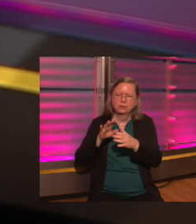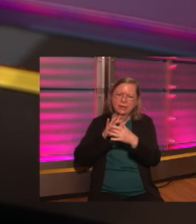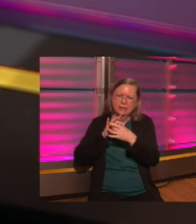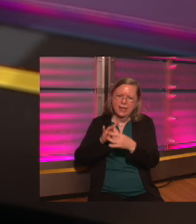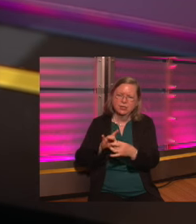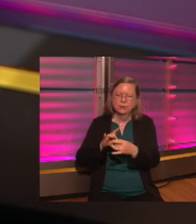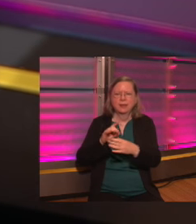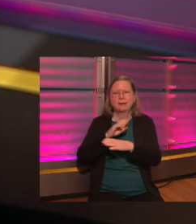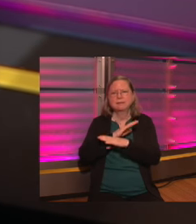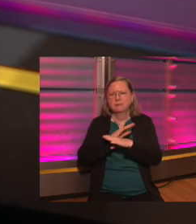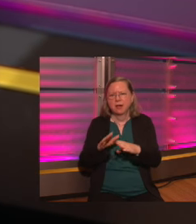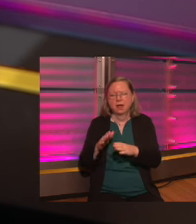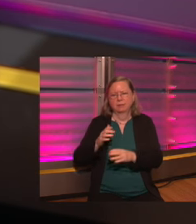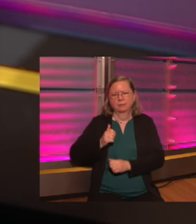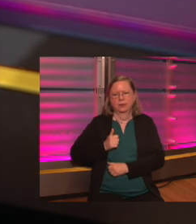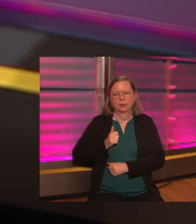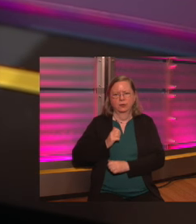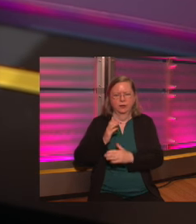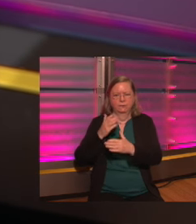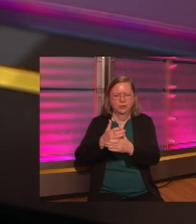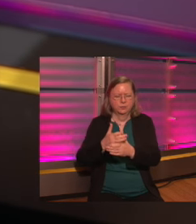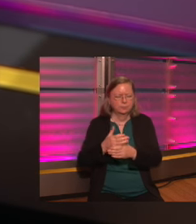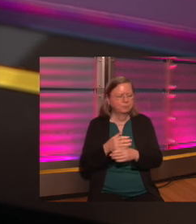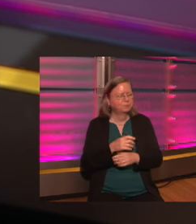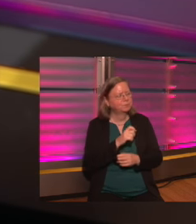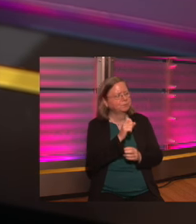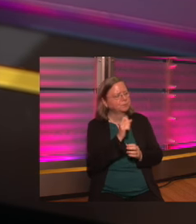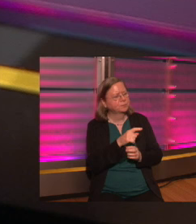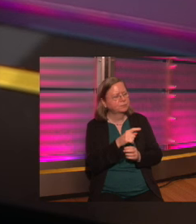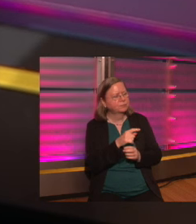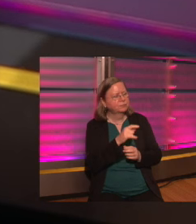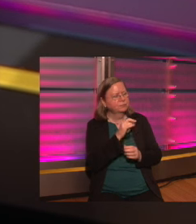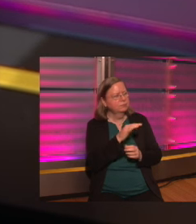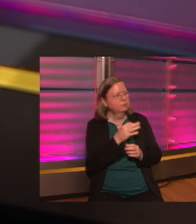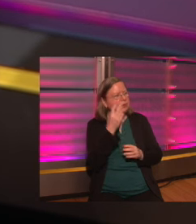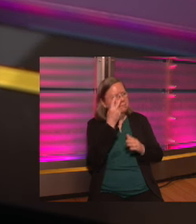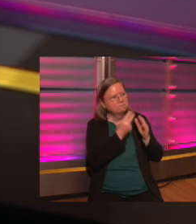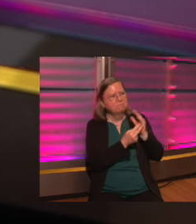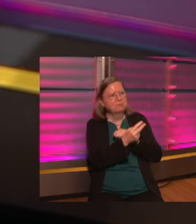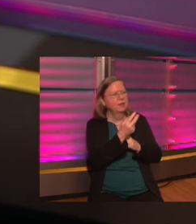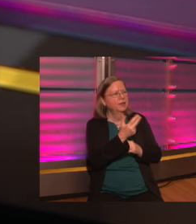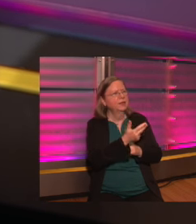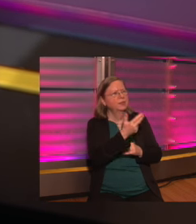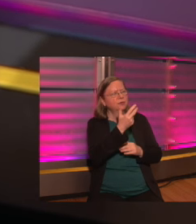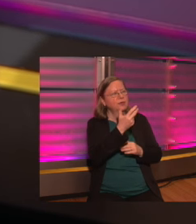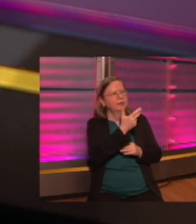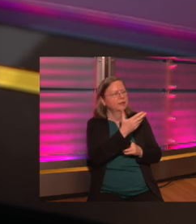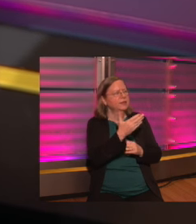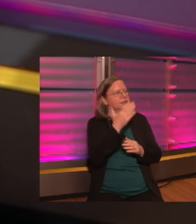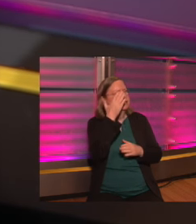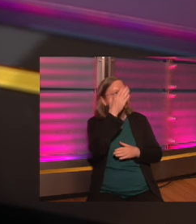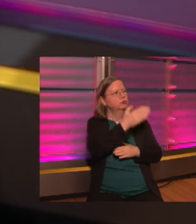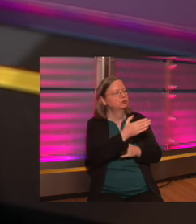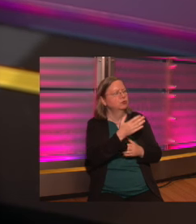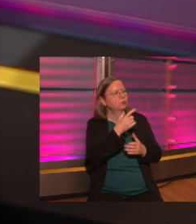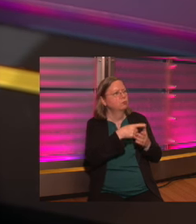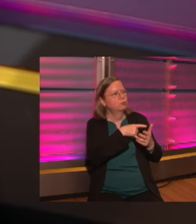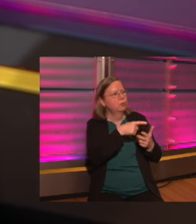of pick the future, and if there were 3 things you would like to see that could transform the situation in Syria, what would